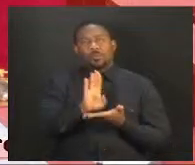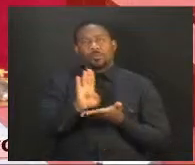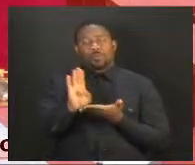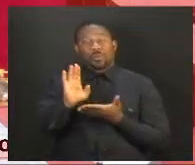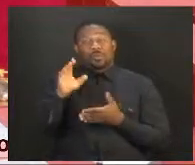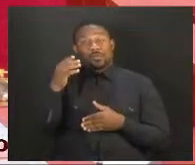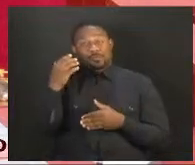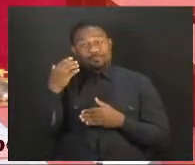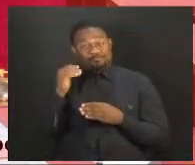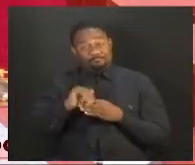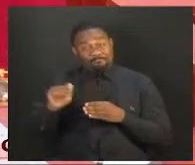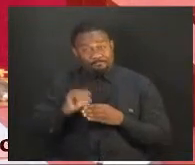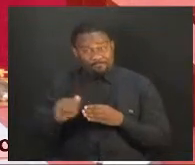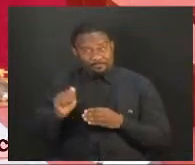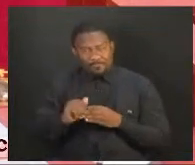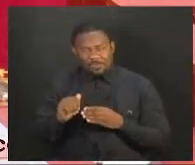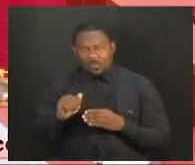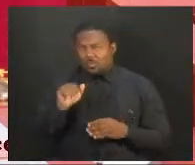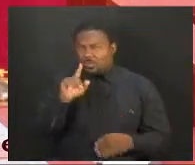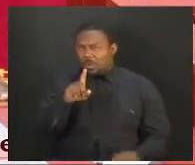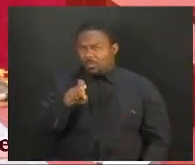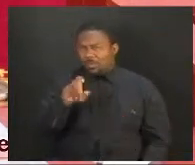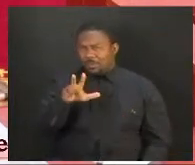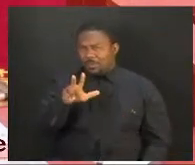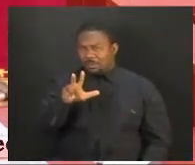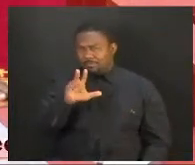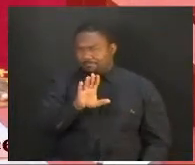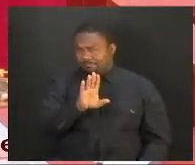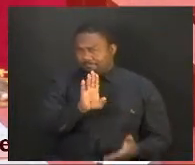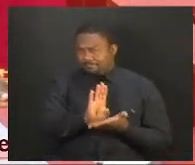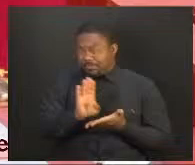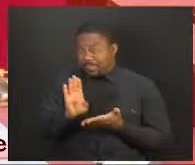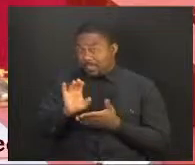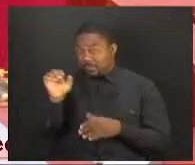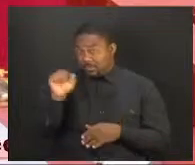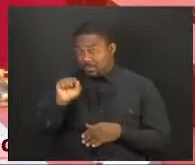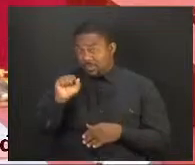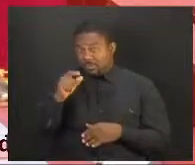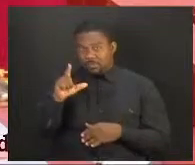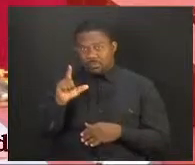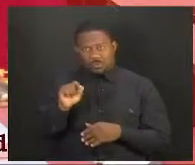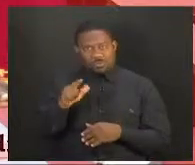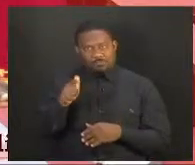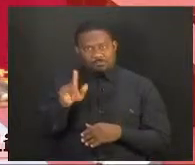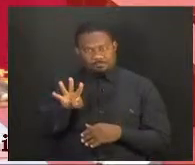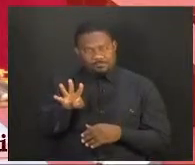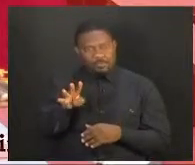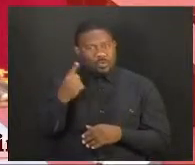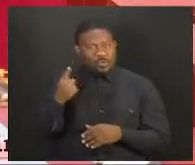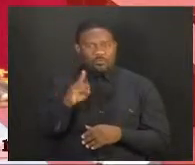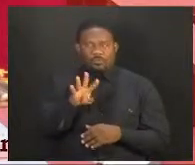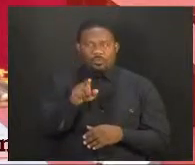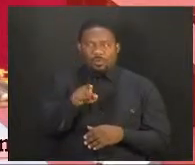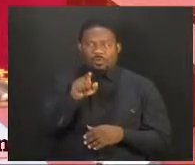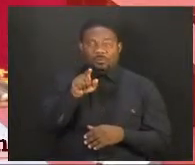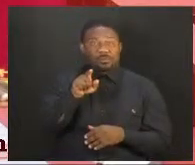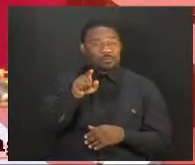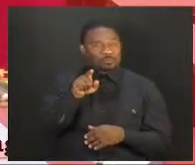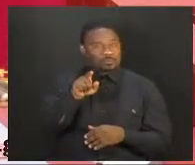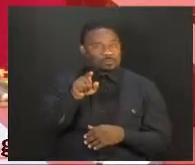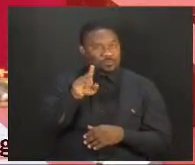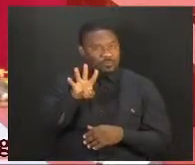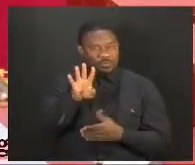approximately $1.3 billion in the year 2024, of which only 4.4 billion has been accounted for in Cocoa